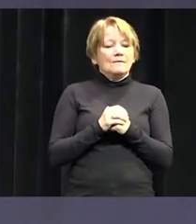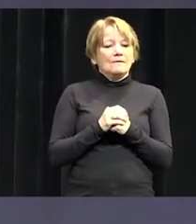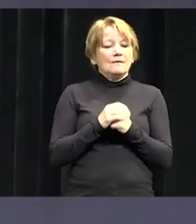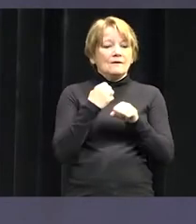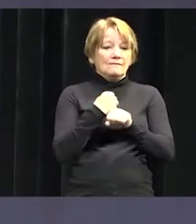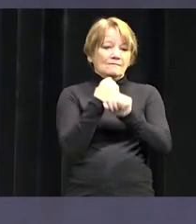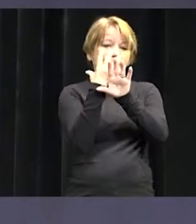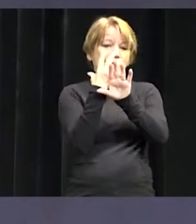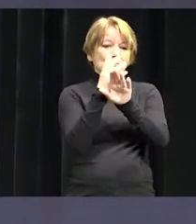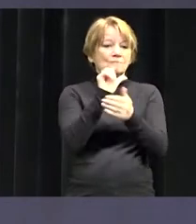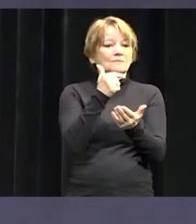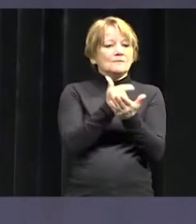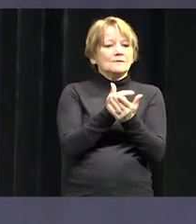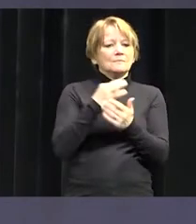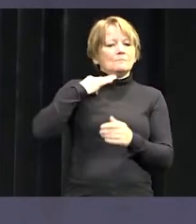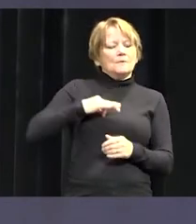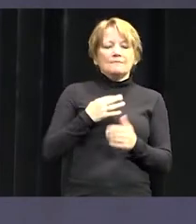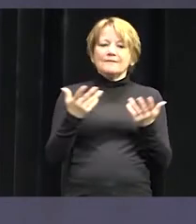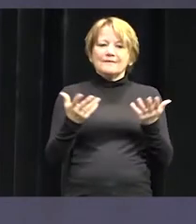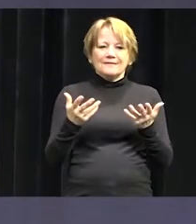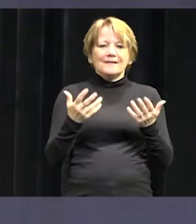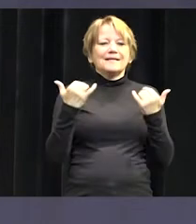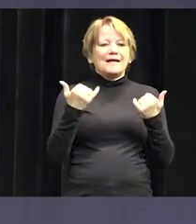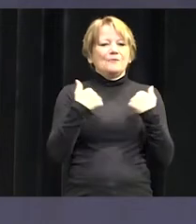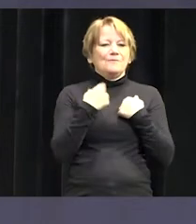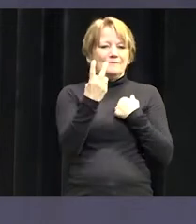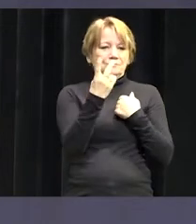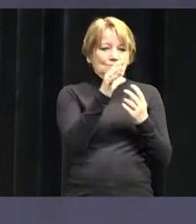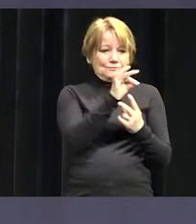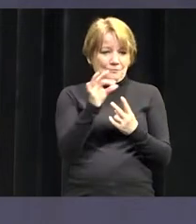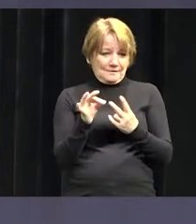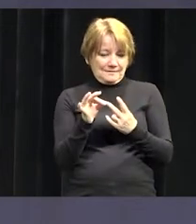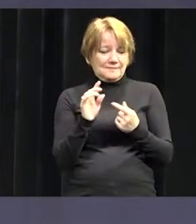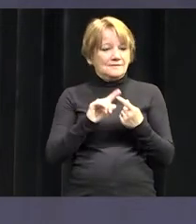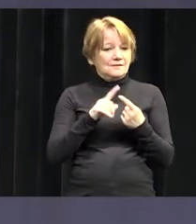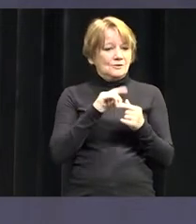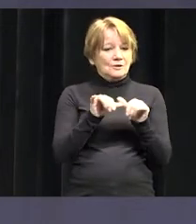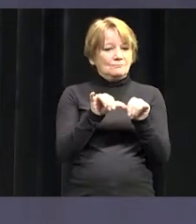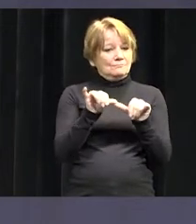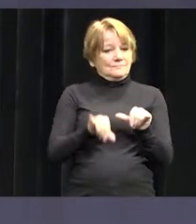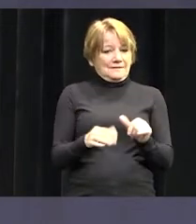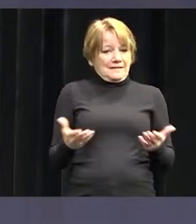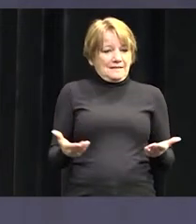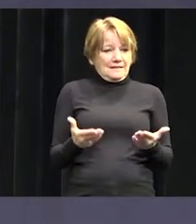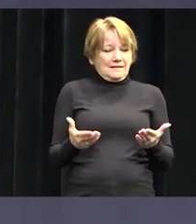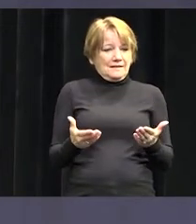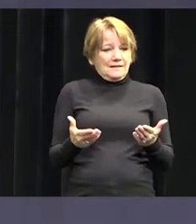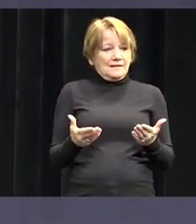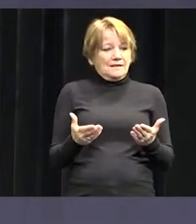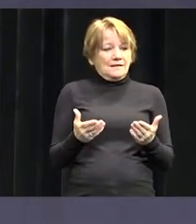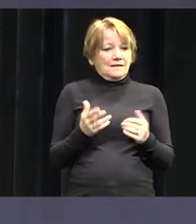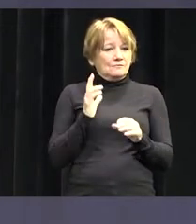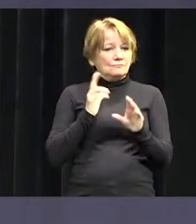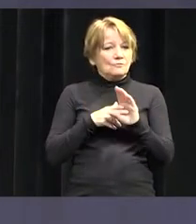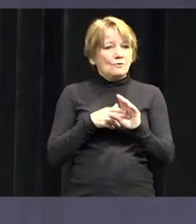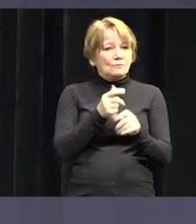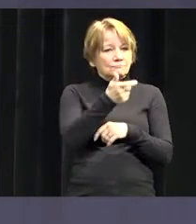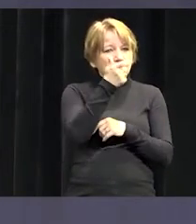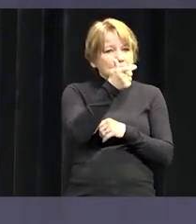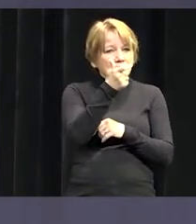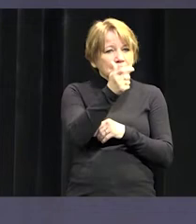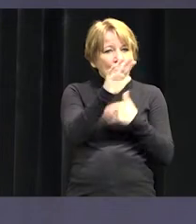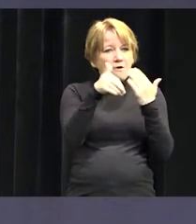all of the graduates names being called we will call them by academic area and then in